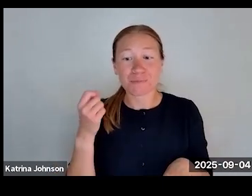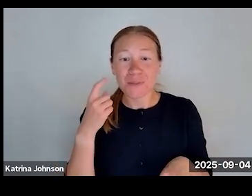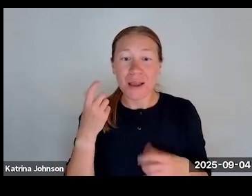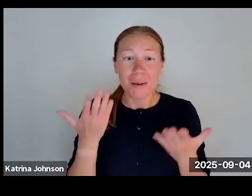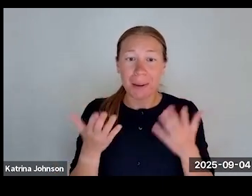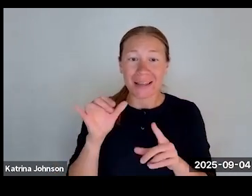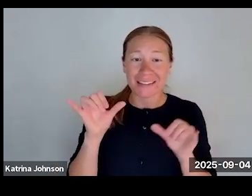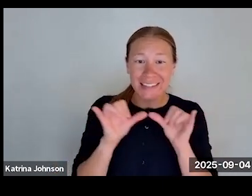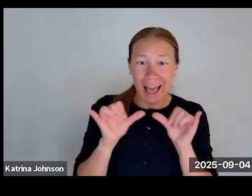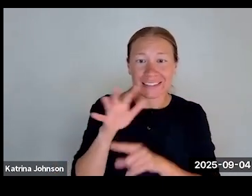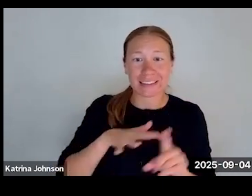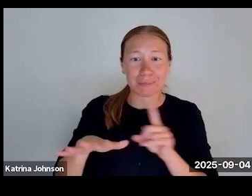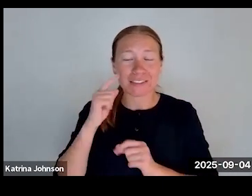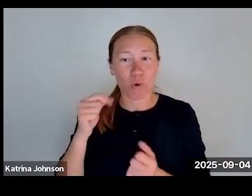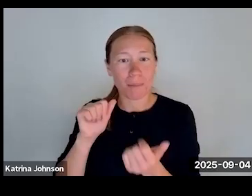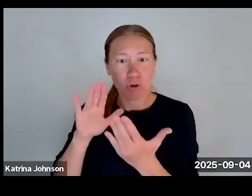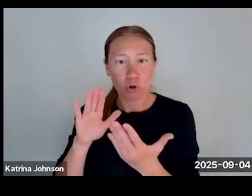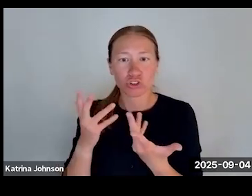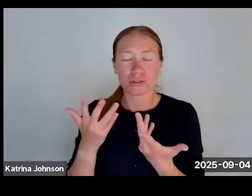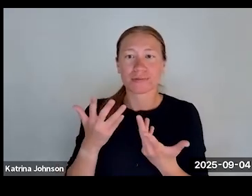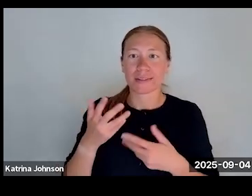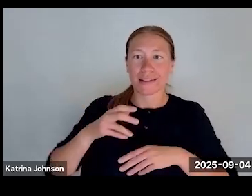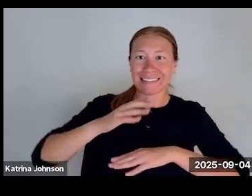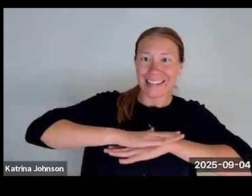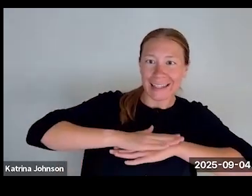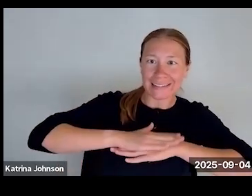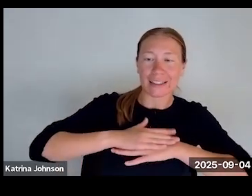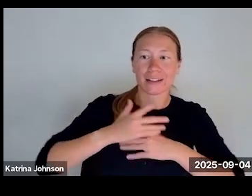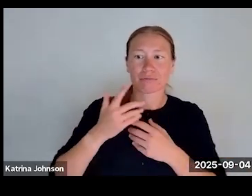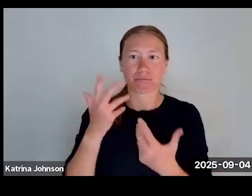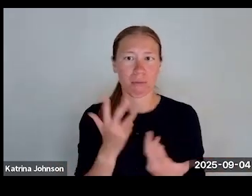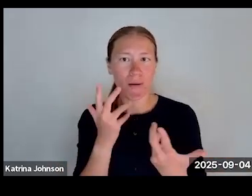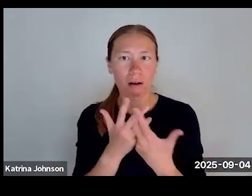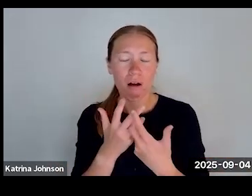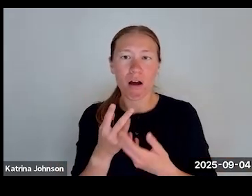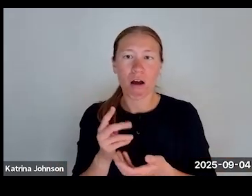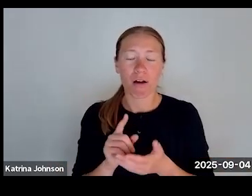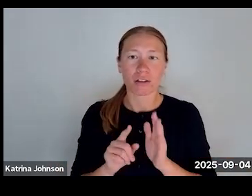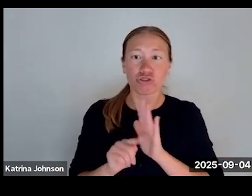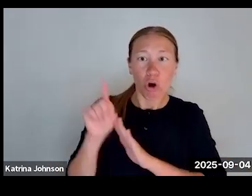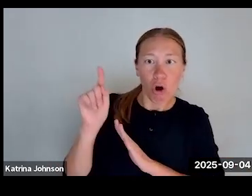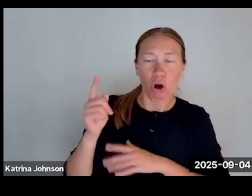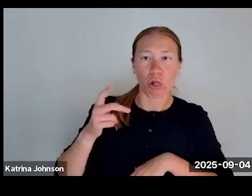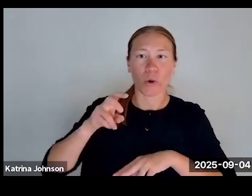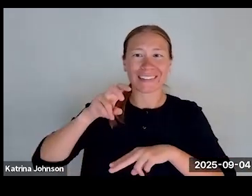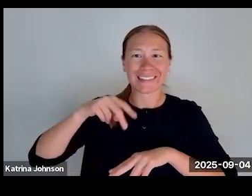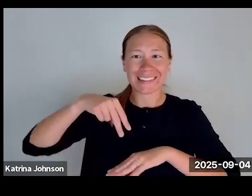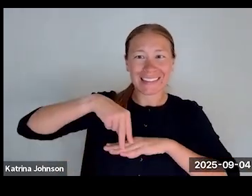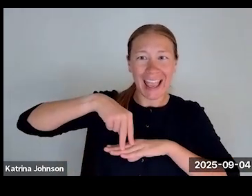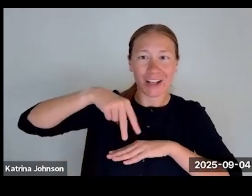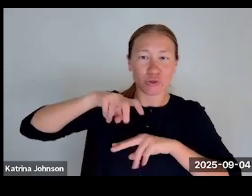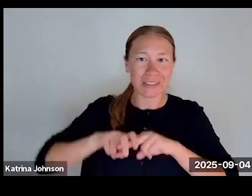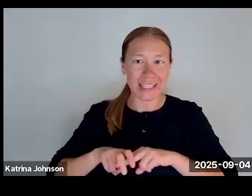and tables fit that wide variety of need, providing tall, adjustable sit-to-stand desks that allow everyone